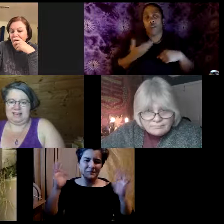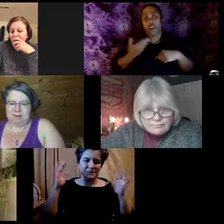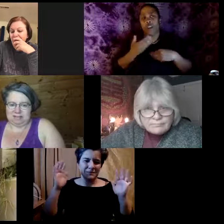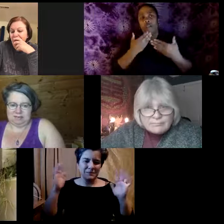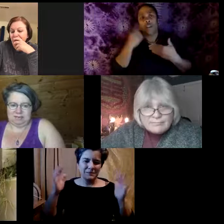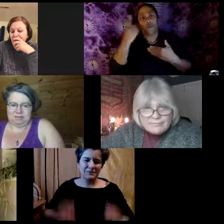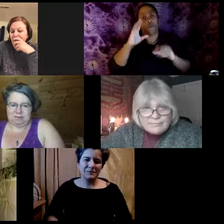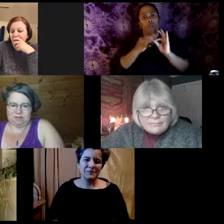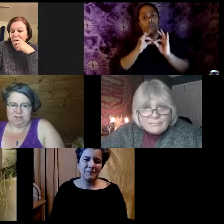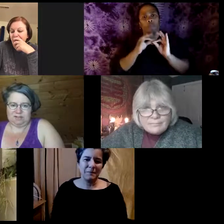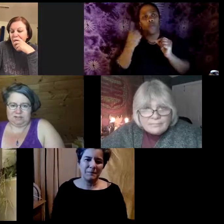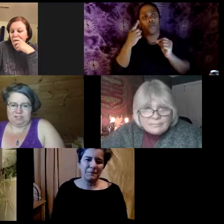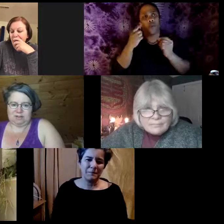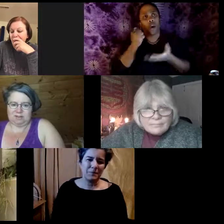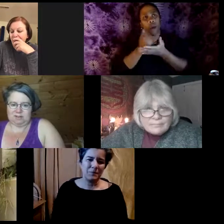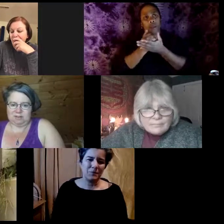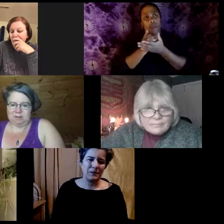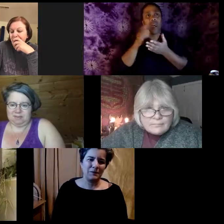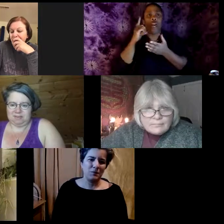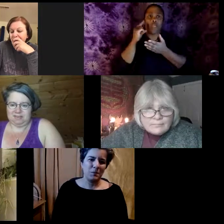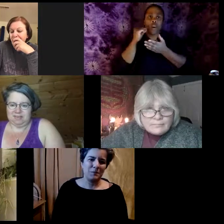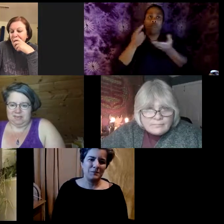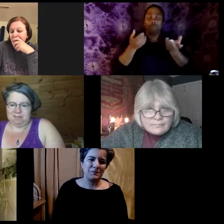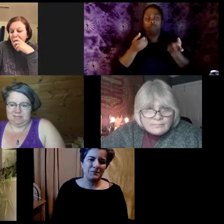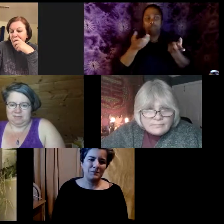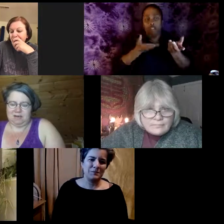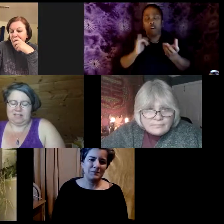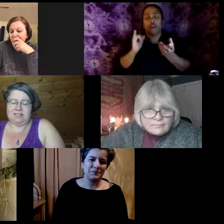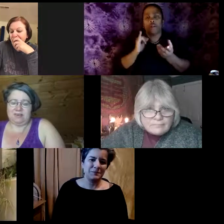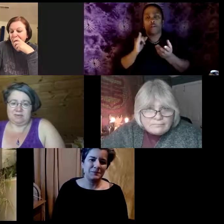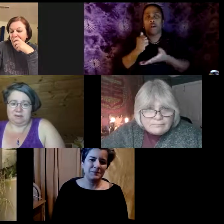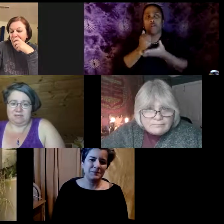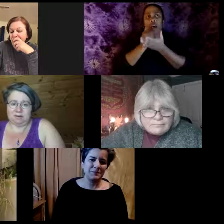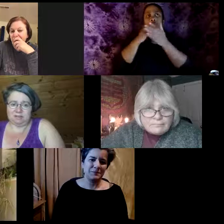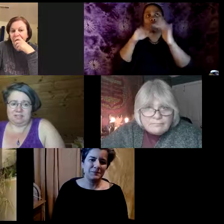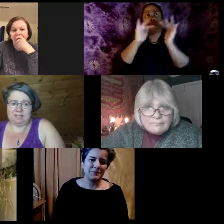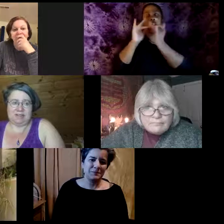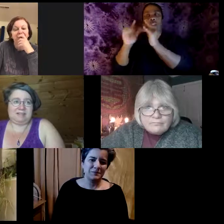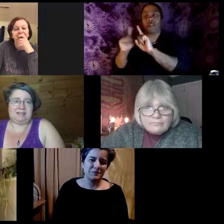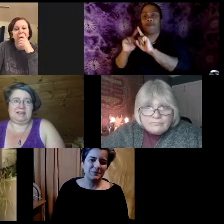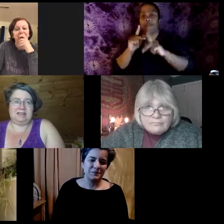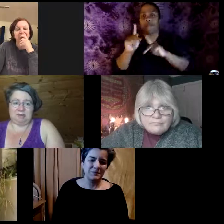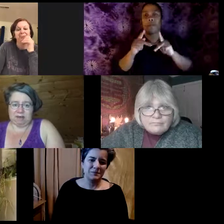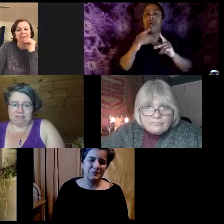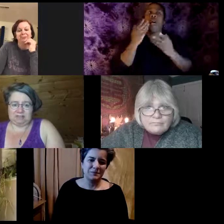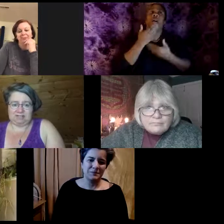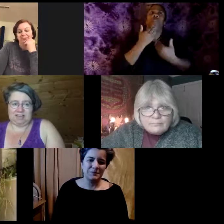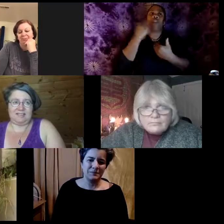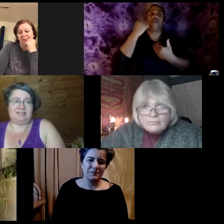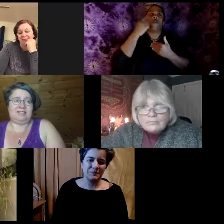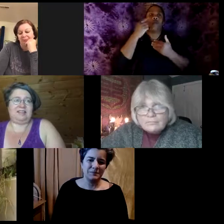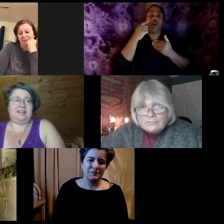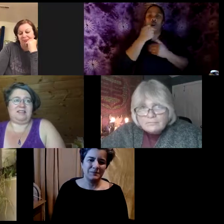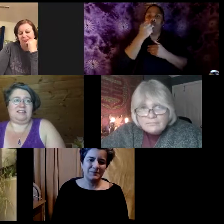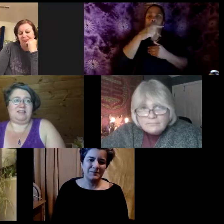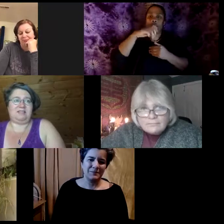this possible for Thorne to be here and to reach so many more people. Appreciate you all. Thank you everyone for holding the space. We all do this